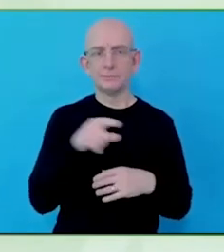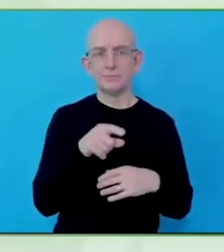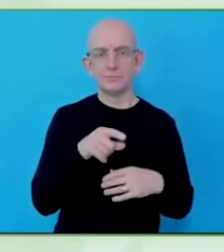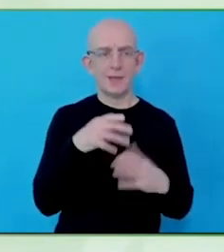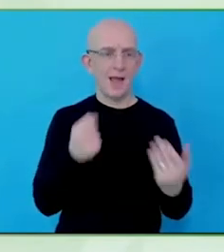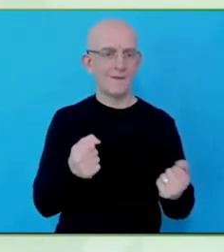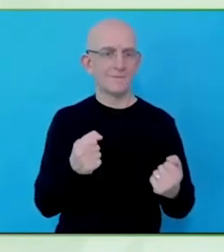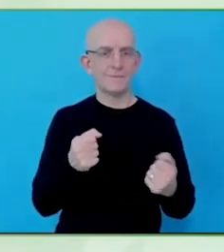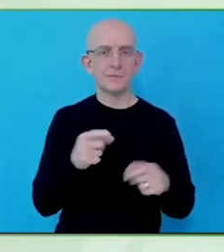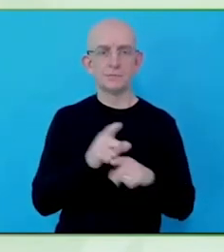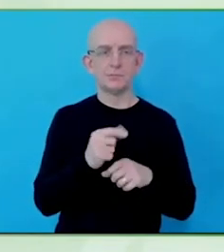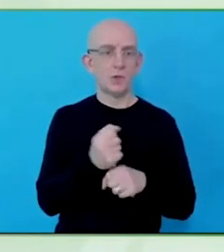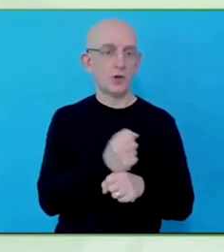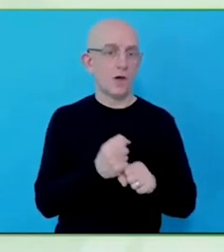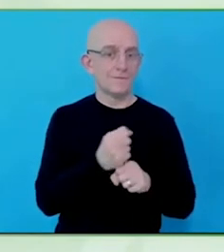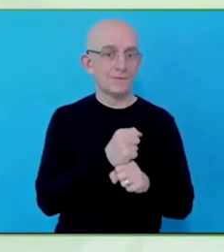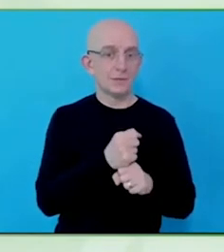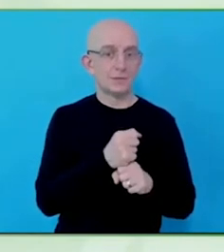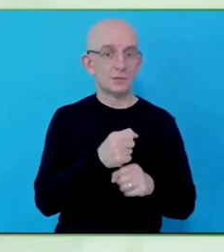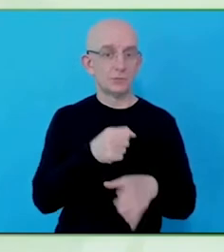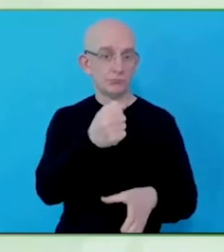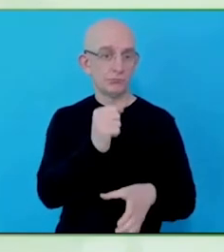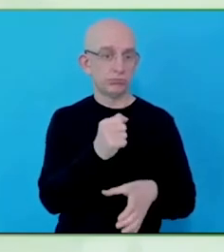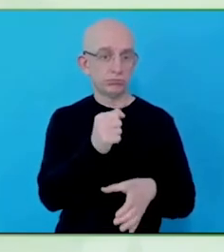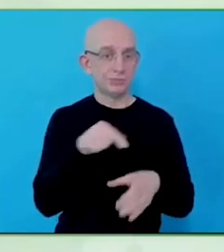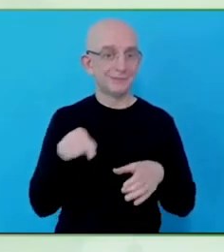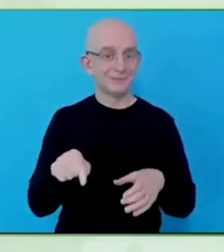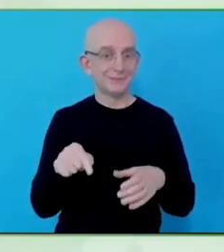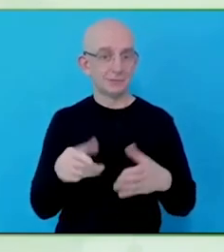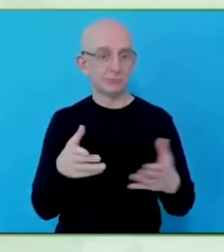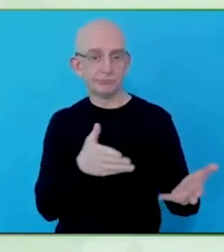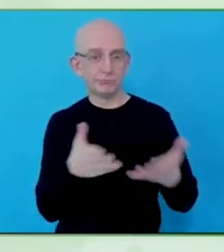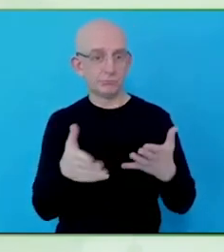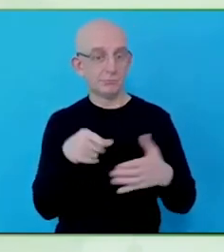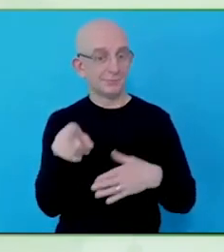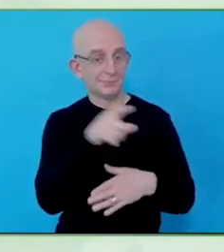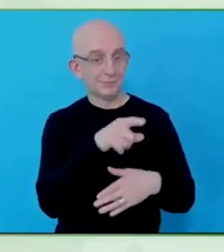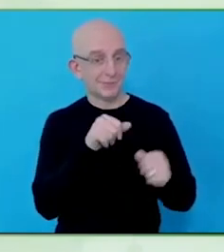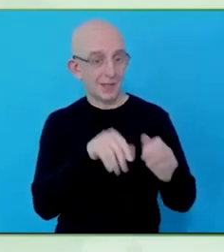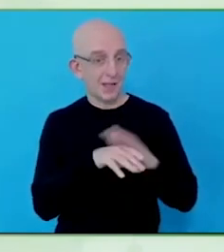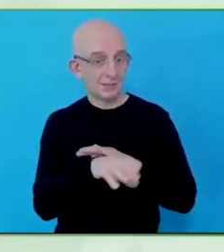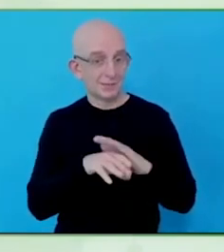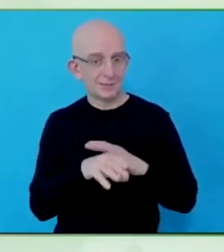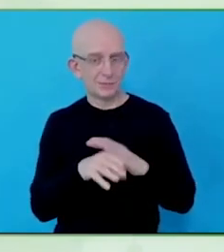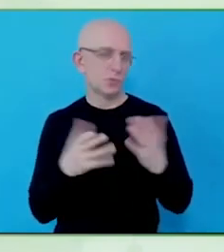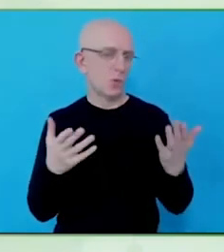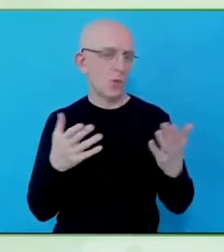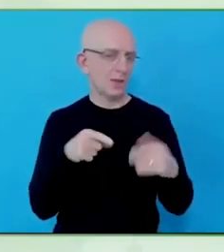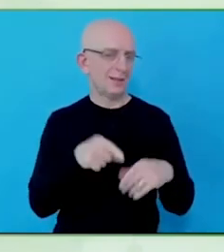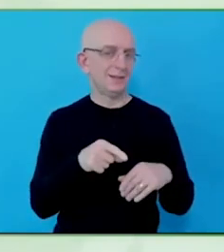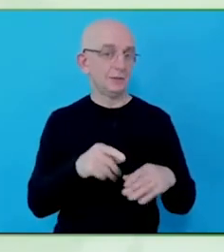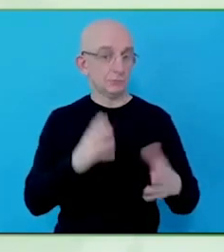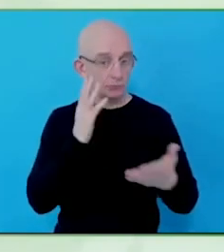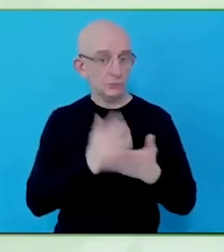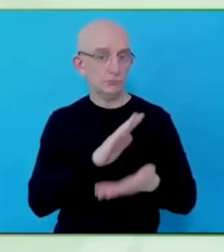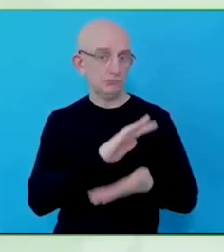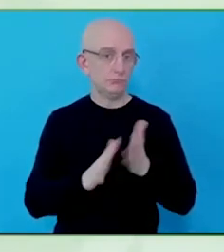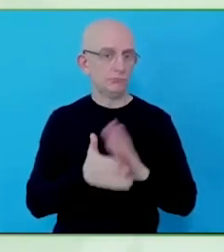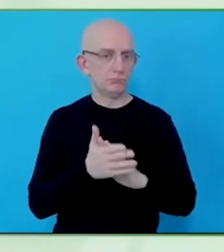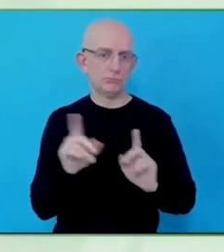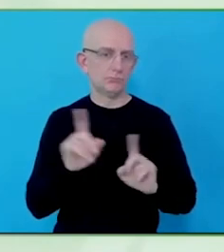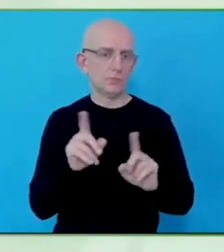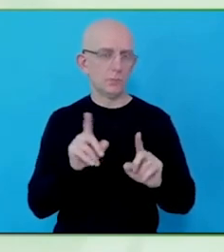You're watching a session on web accessibility. I'm joined here with Sabine Lobnig and Lionel Wolberger. It's a very